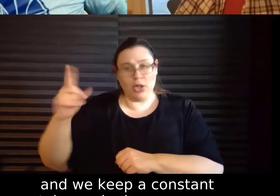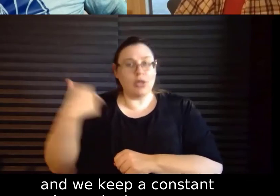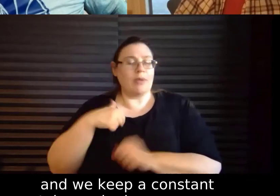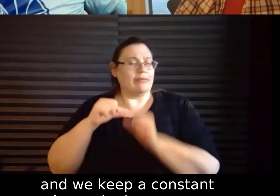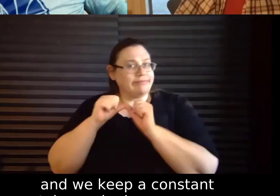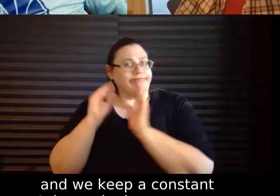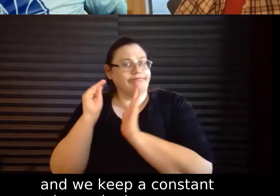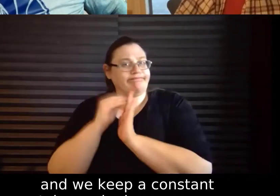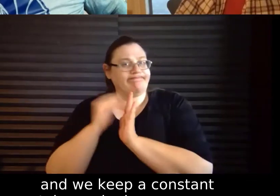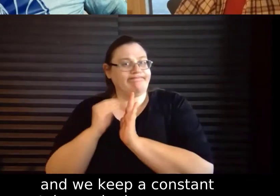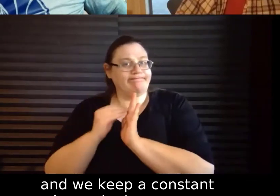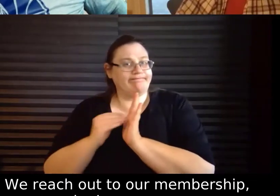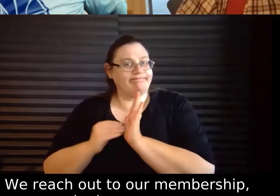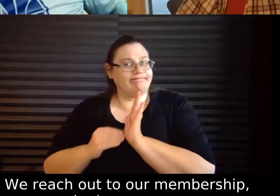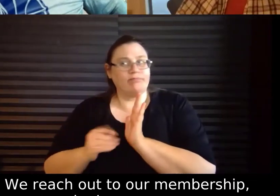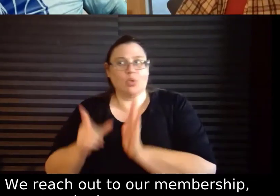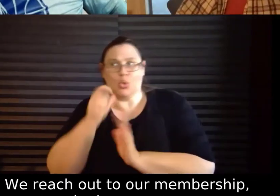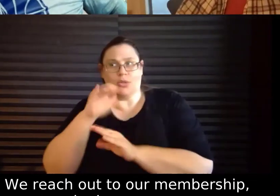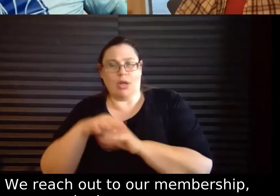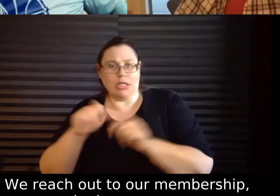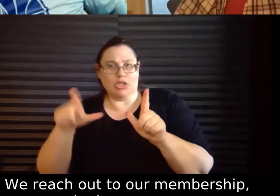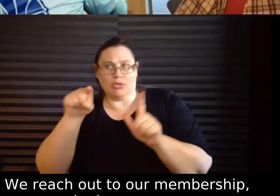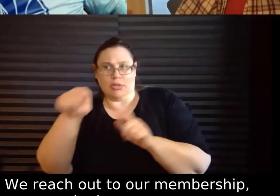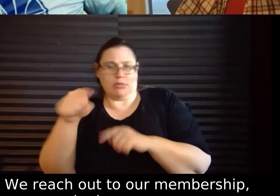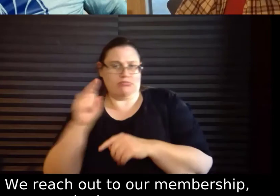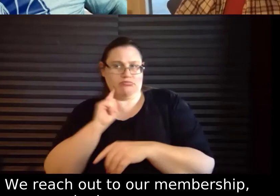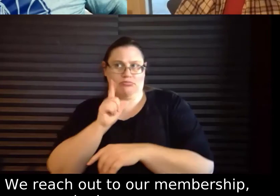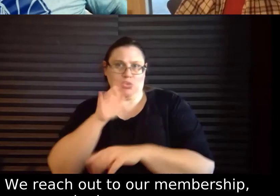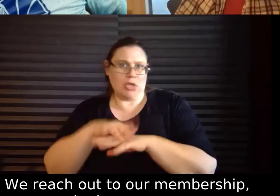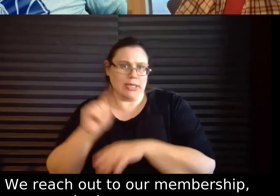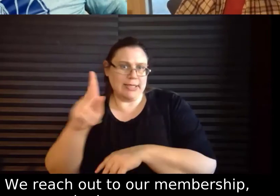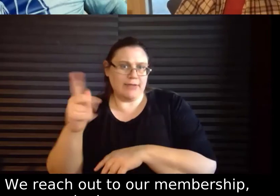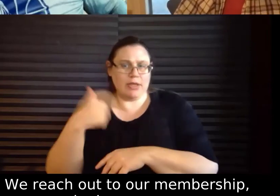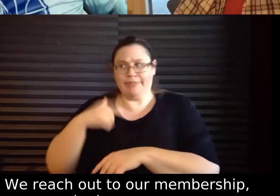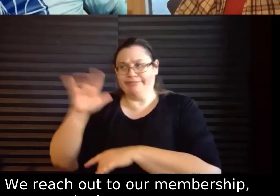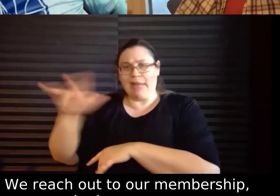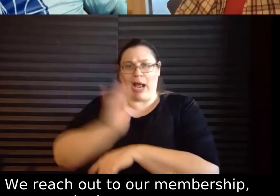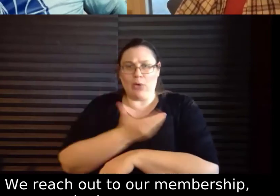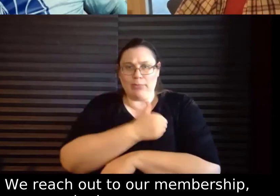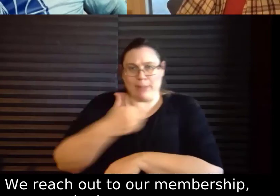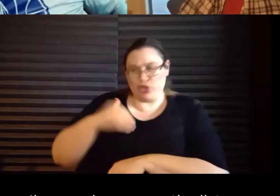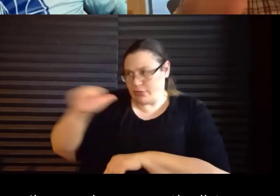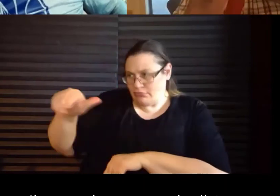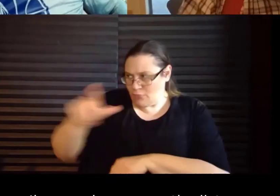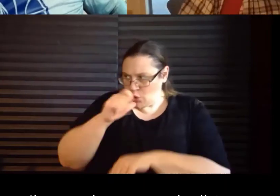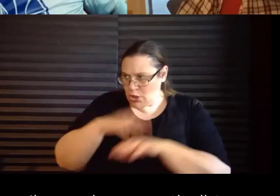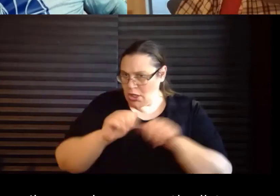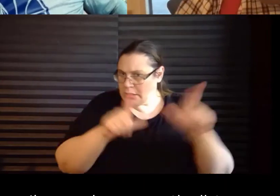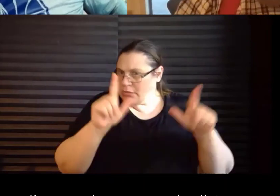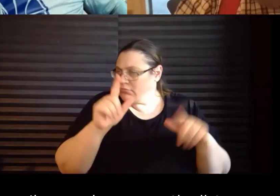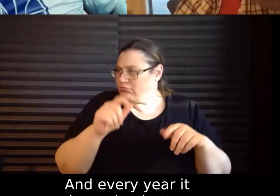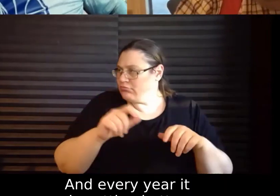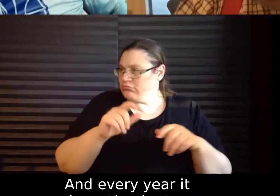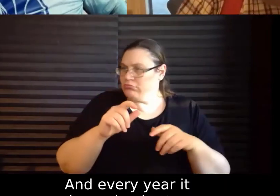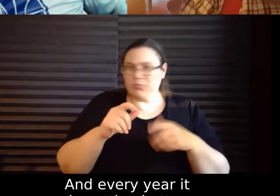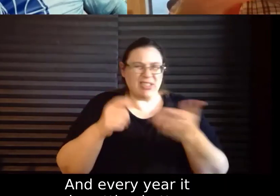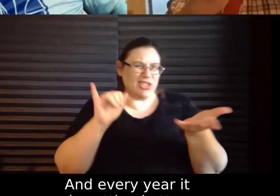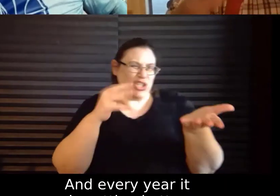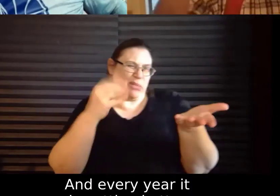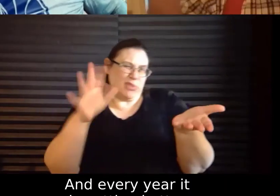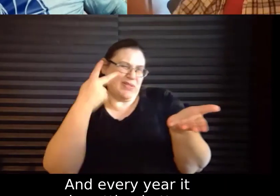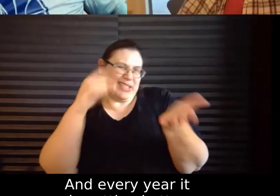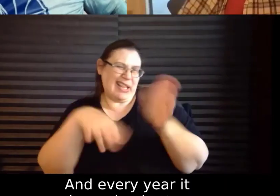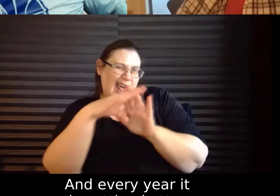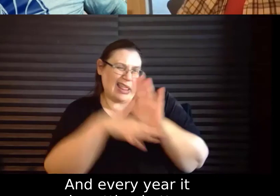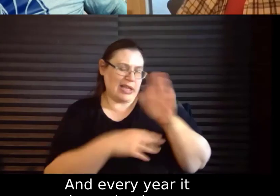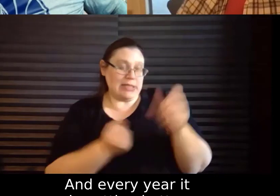tab on who's on screen. We reach out to our membership and we say, who's on screen now? Jim, you've seen the list. And every